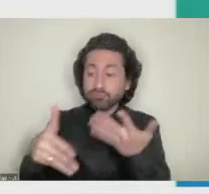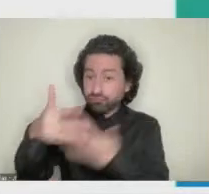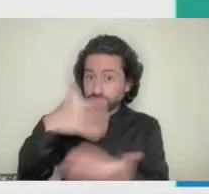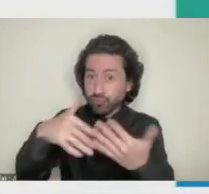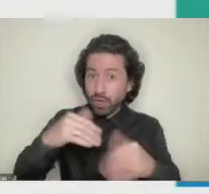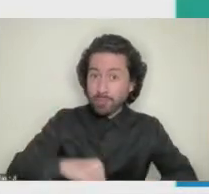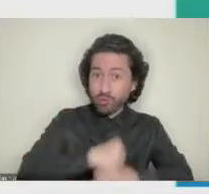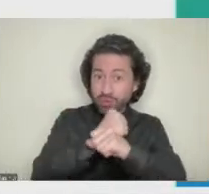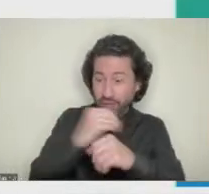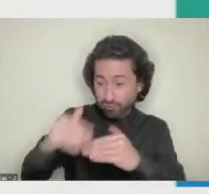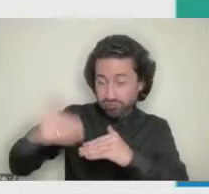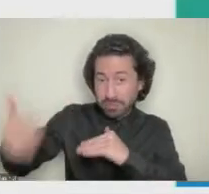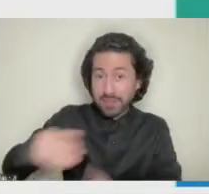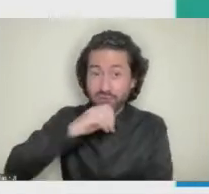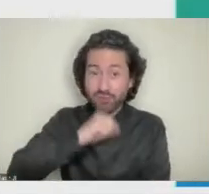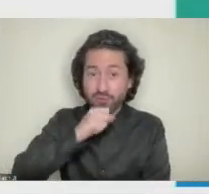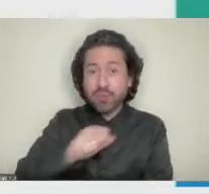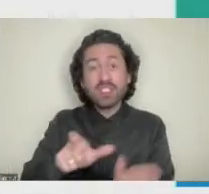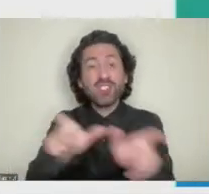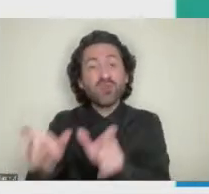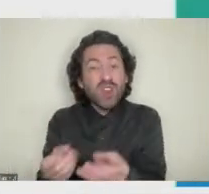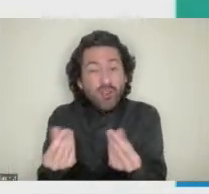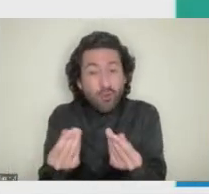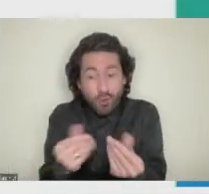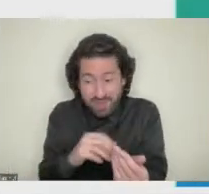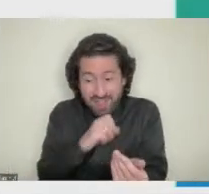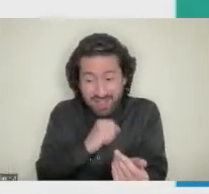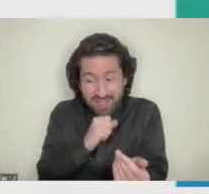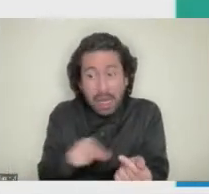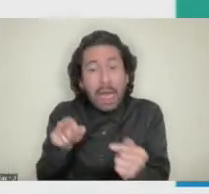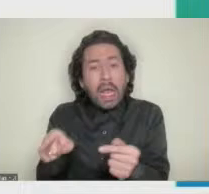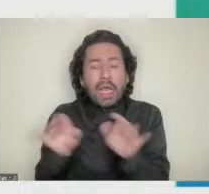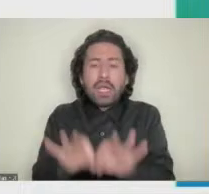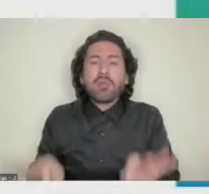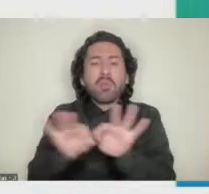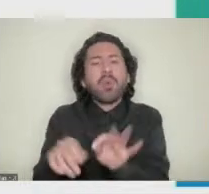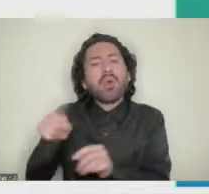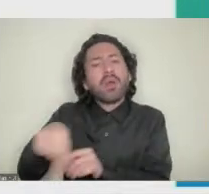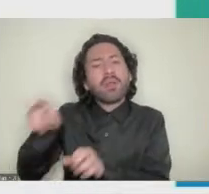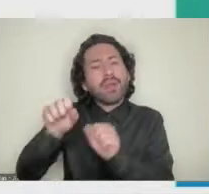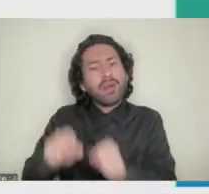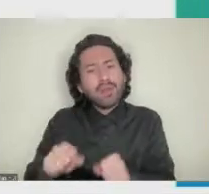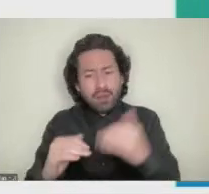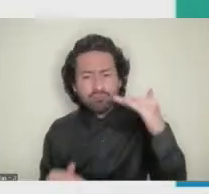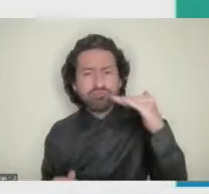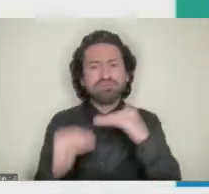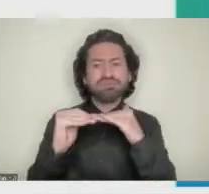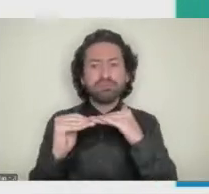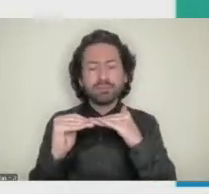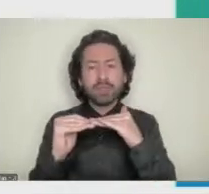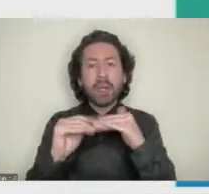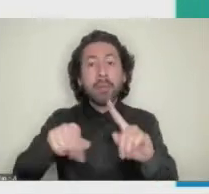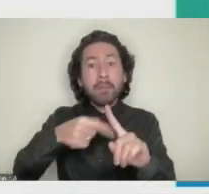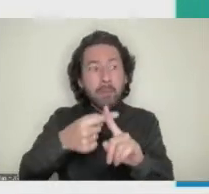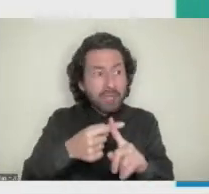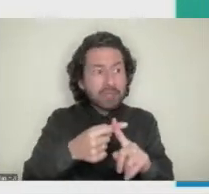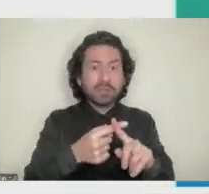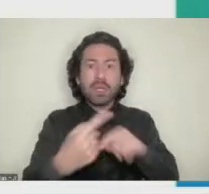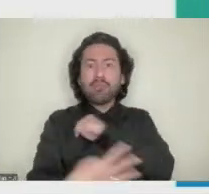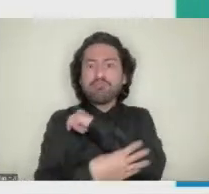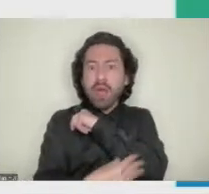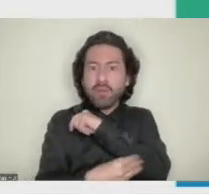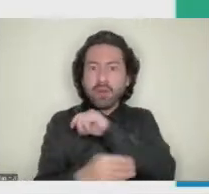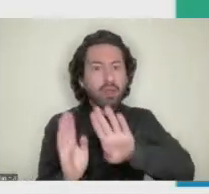that social protection in old age, economic security in old age is key to overcome inequalities and